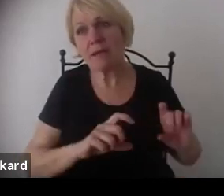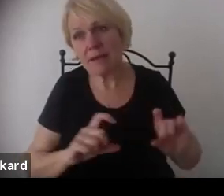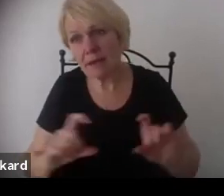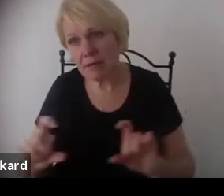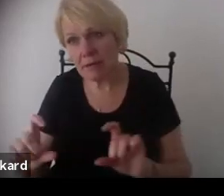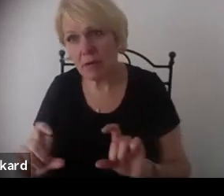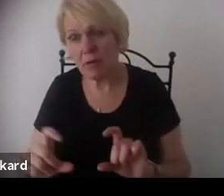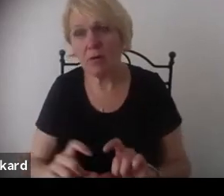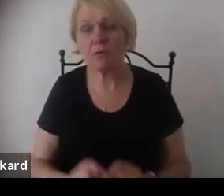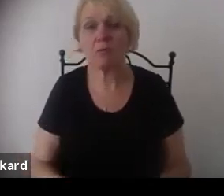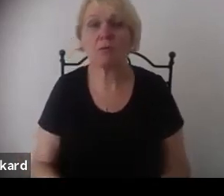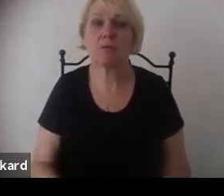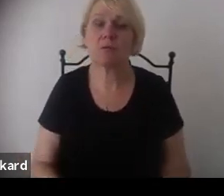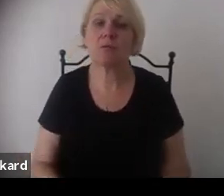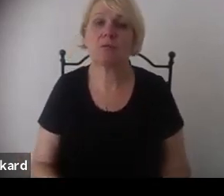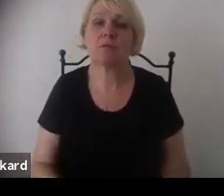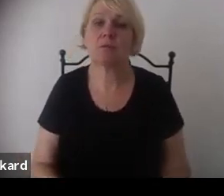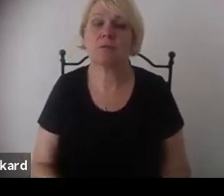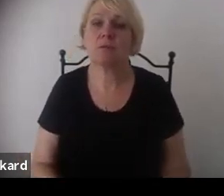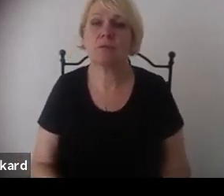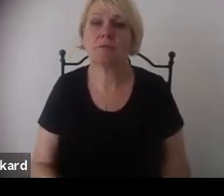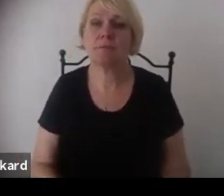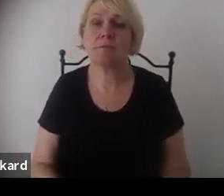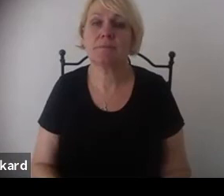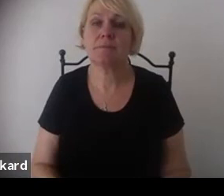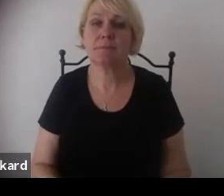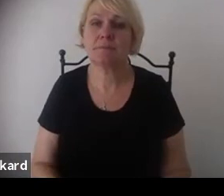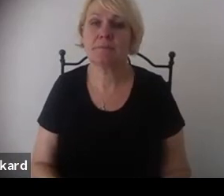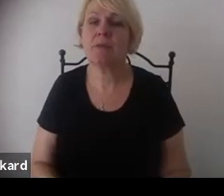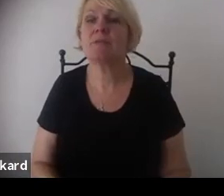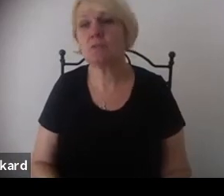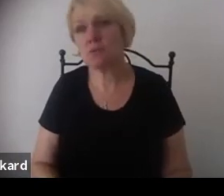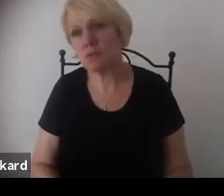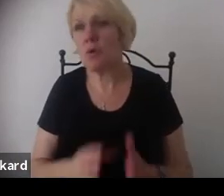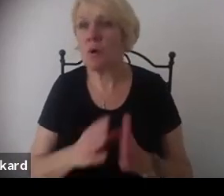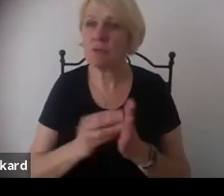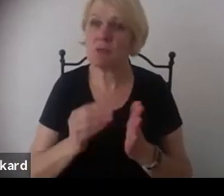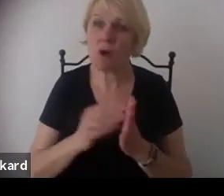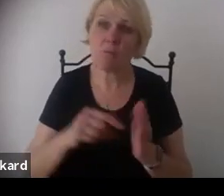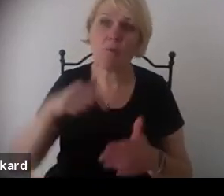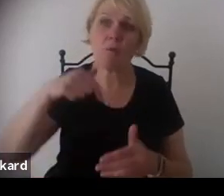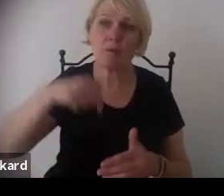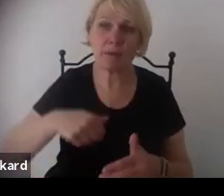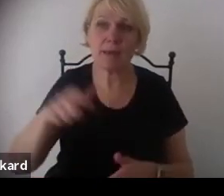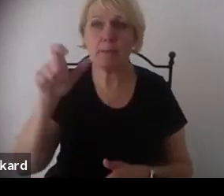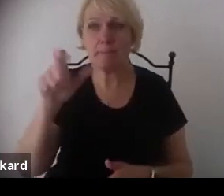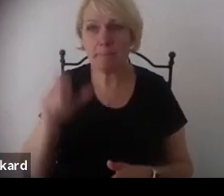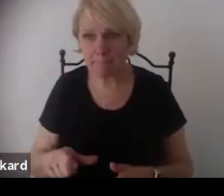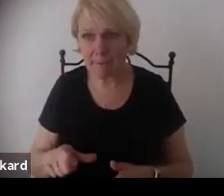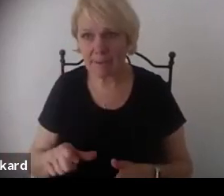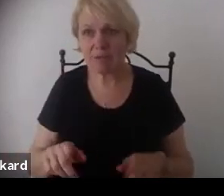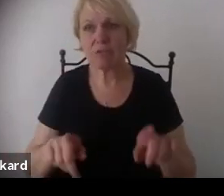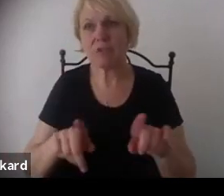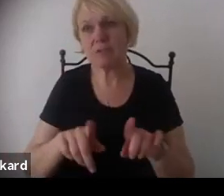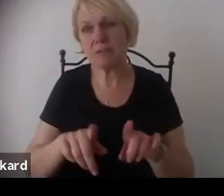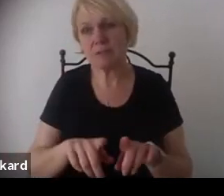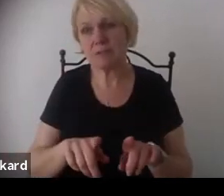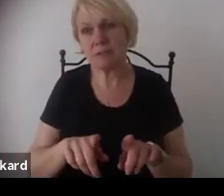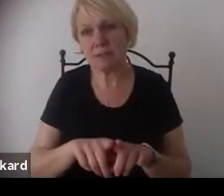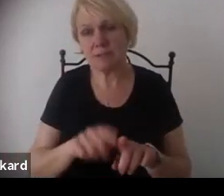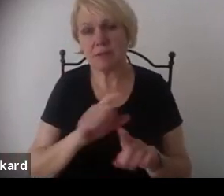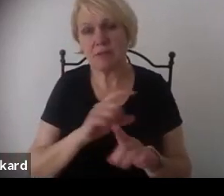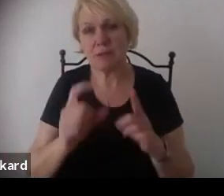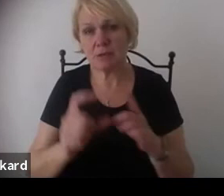well. So, for example, let's say in inpatient settings, but I'm sure in the communities as well is the same. We